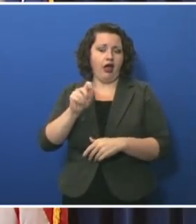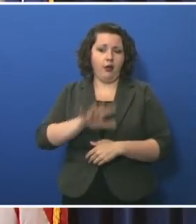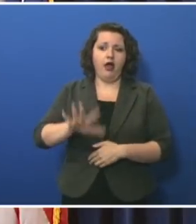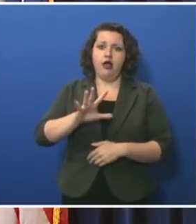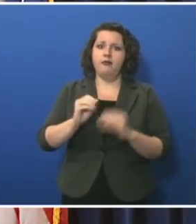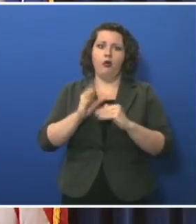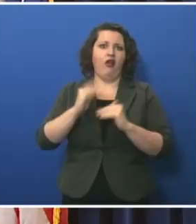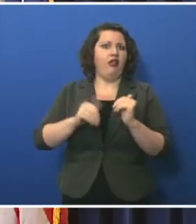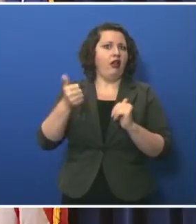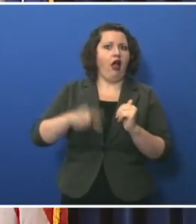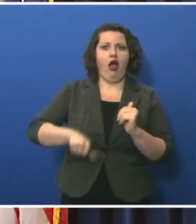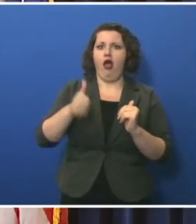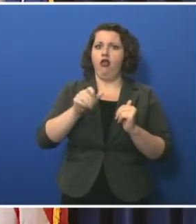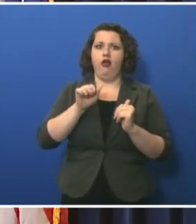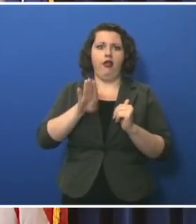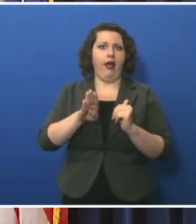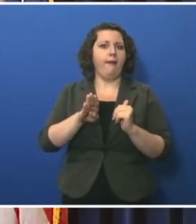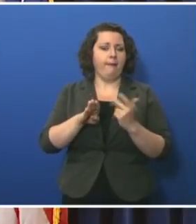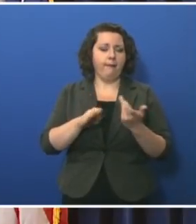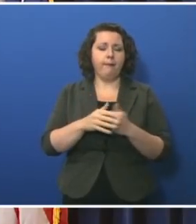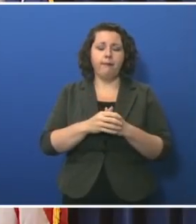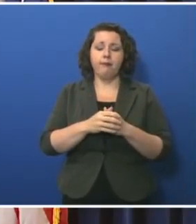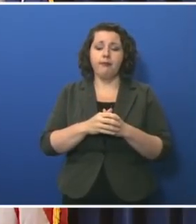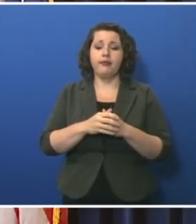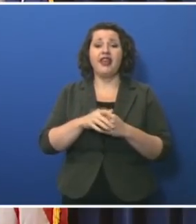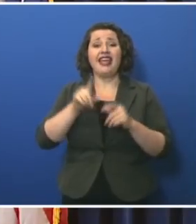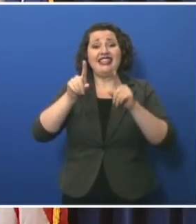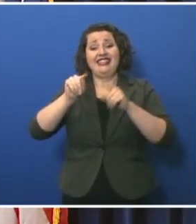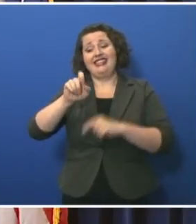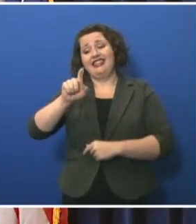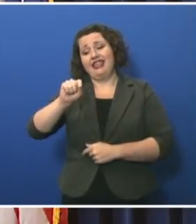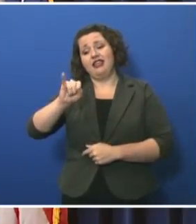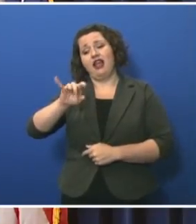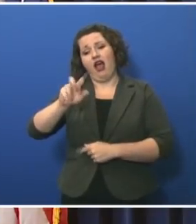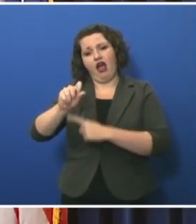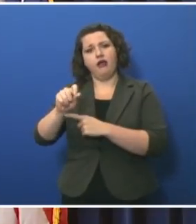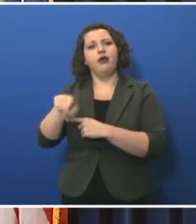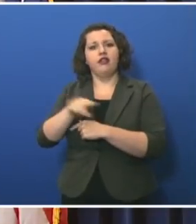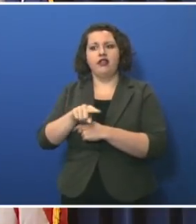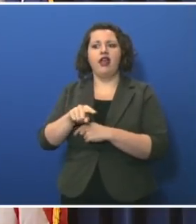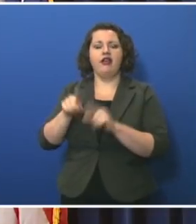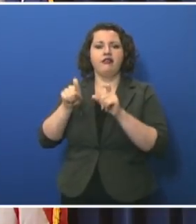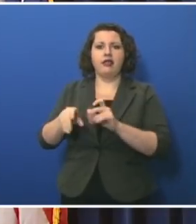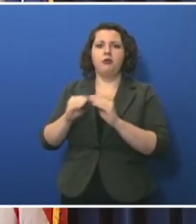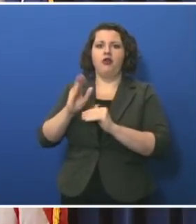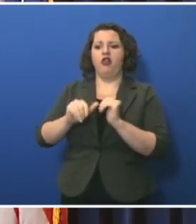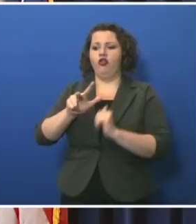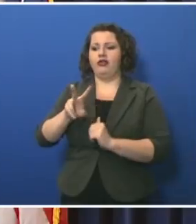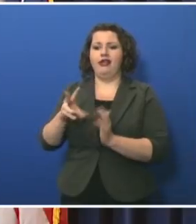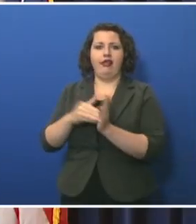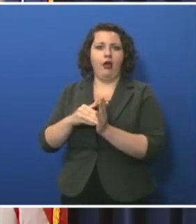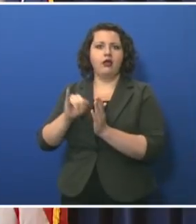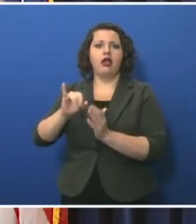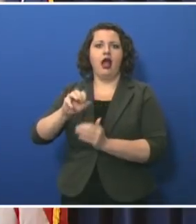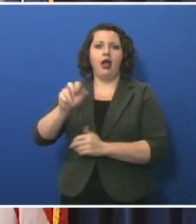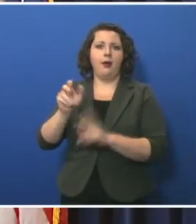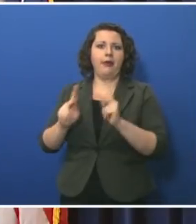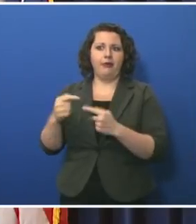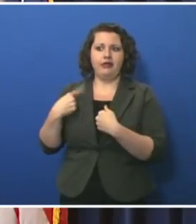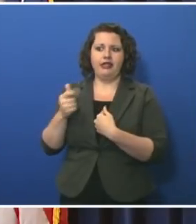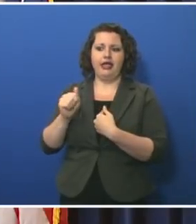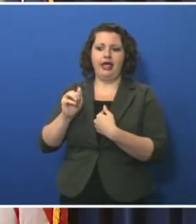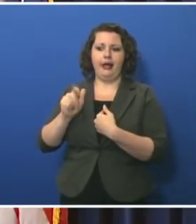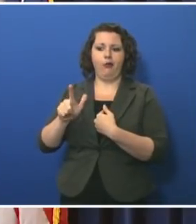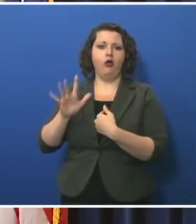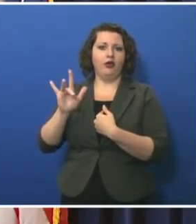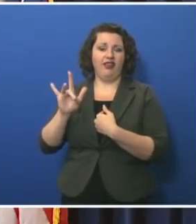other lab serving our state. And Test Iowa has tested more than 36,000 Iowans since April 25th, the